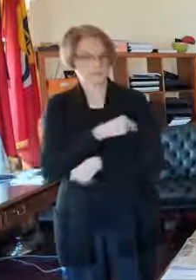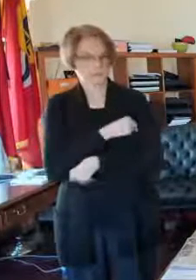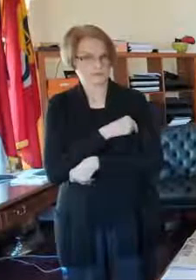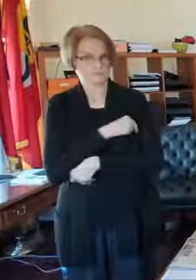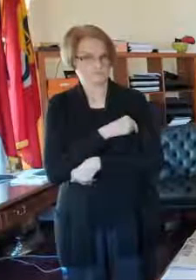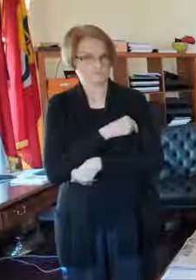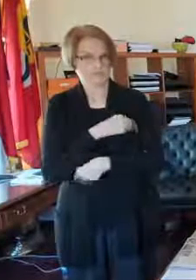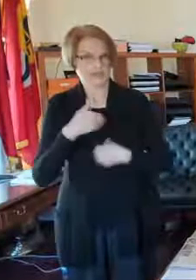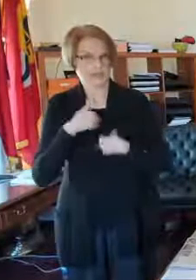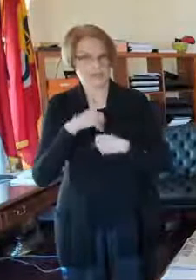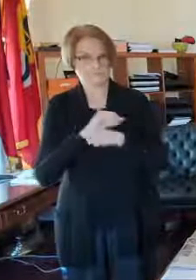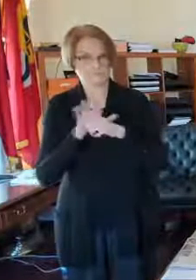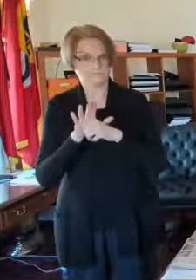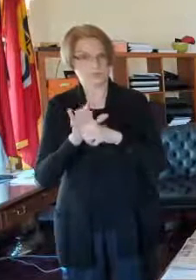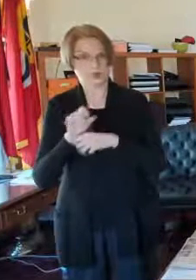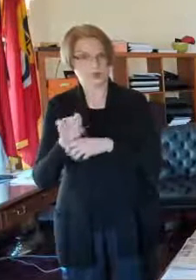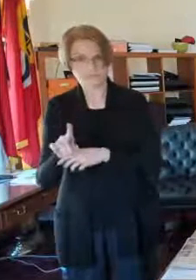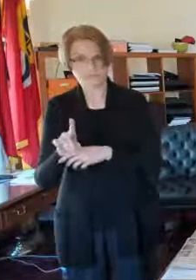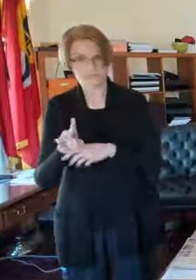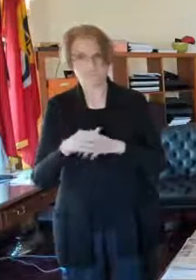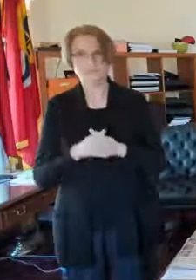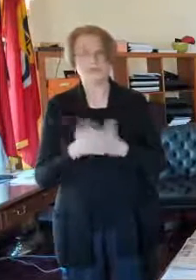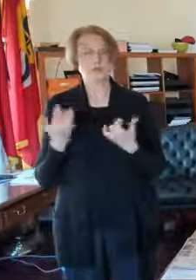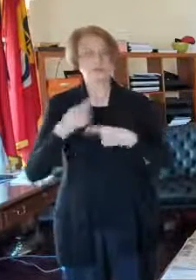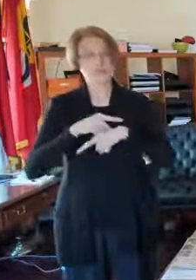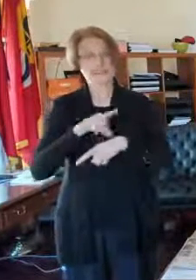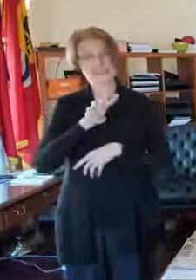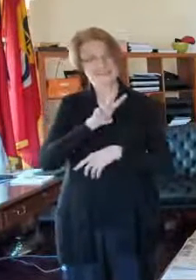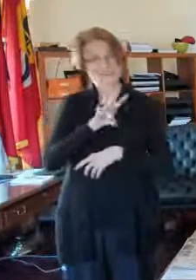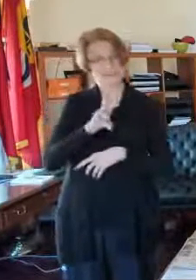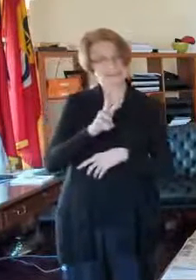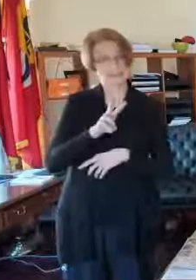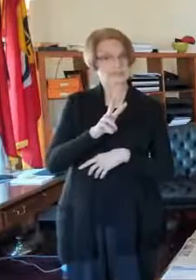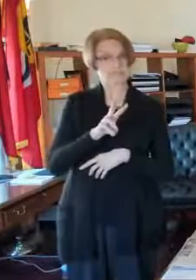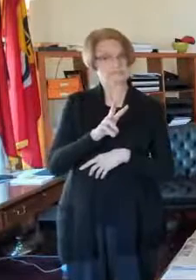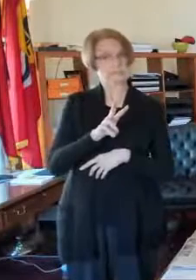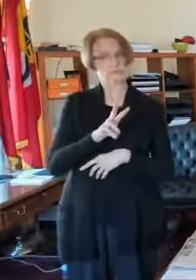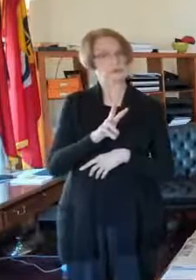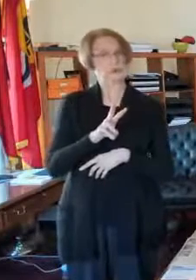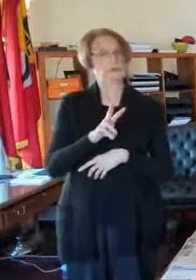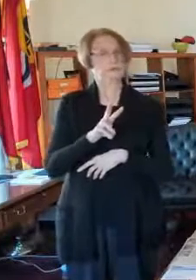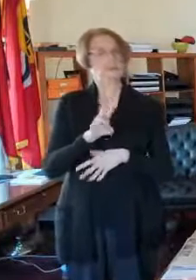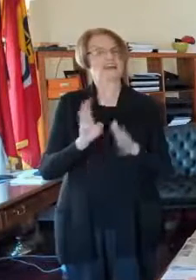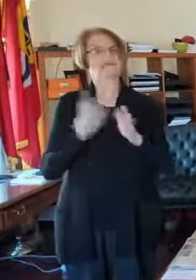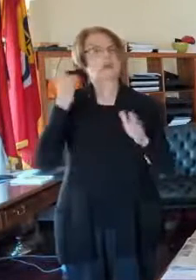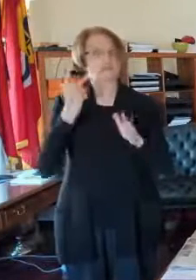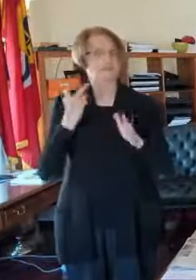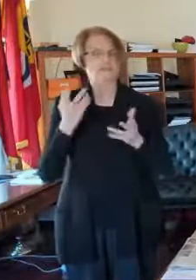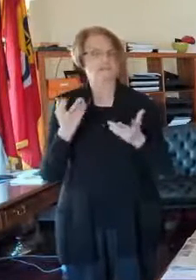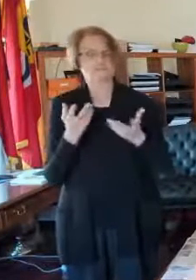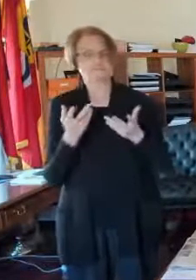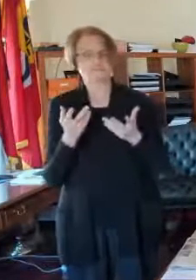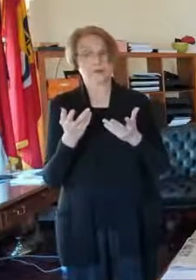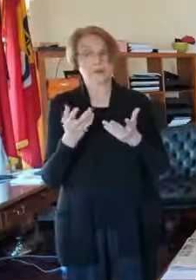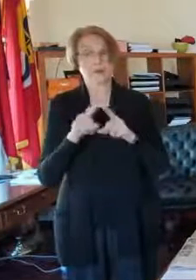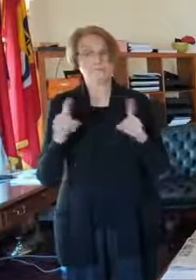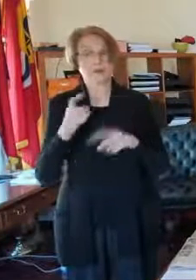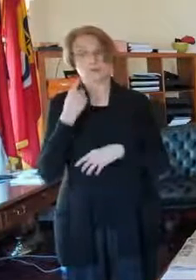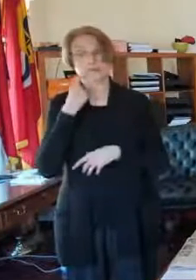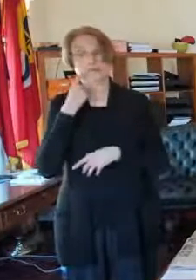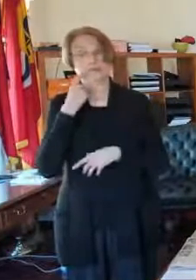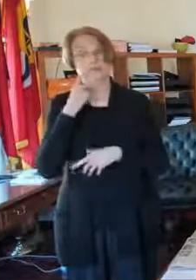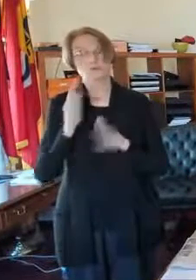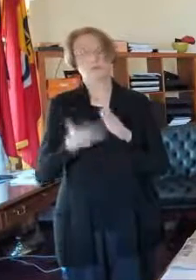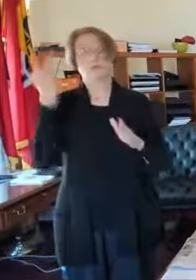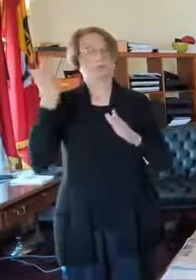still about double that number today at 676, but wasn't very long ago that we were triple that number.